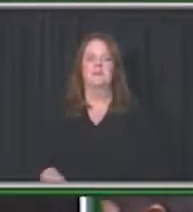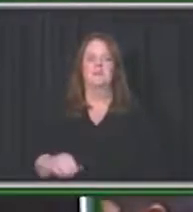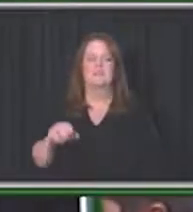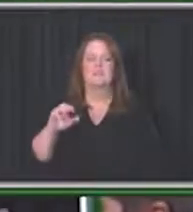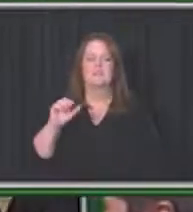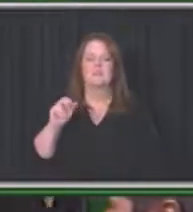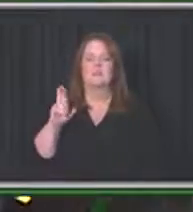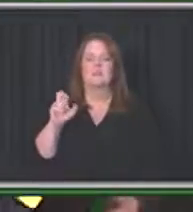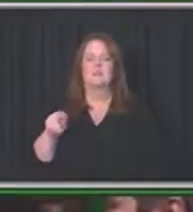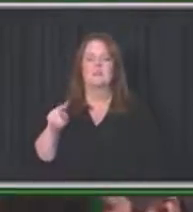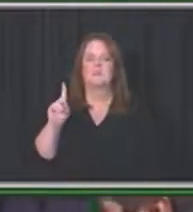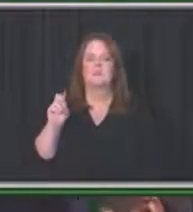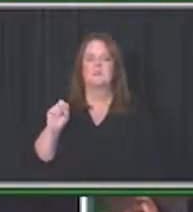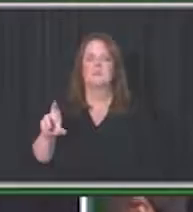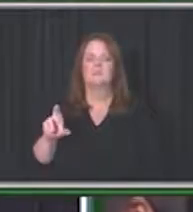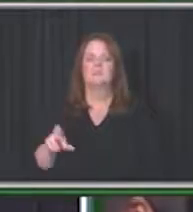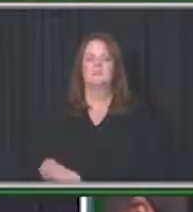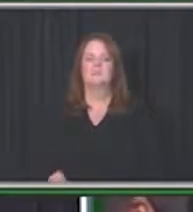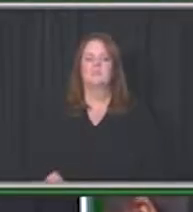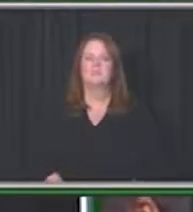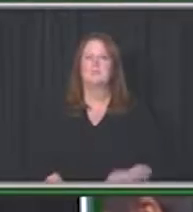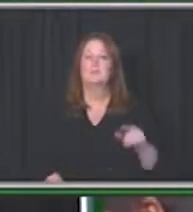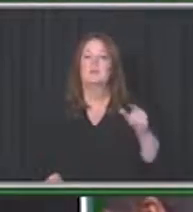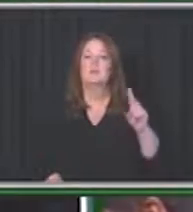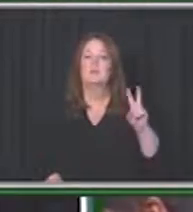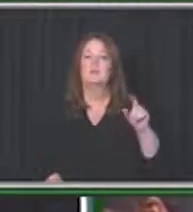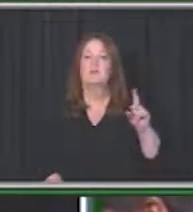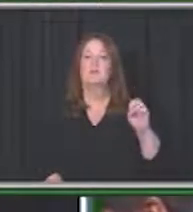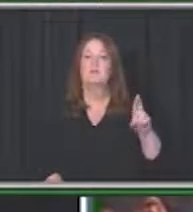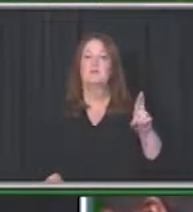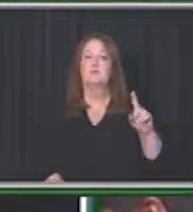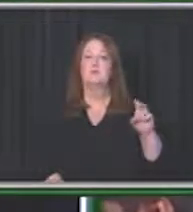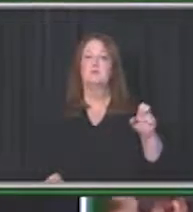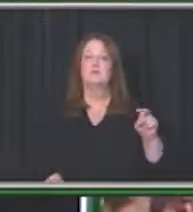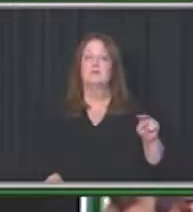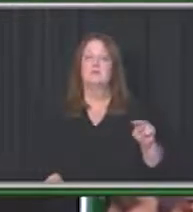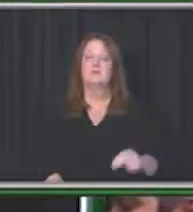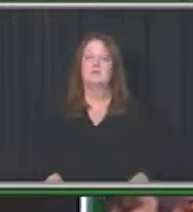Aaron Dasher. Vladimir Velan.